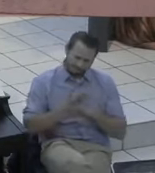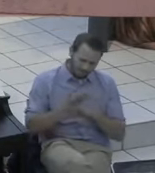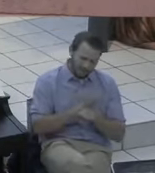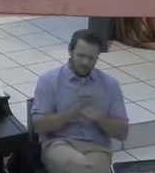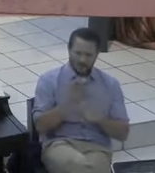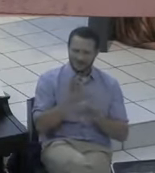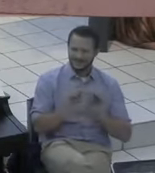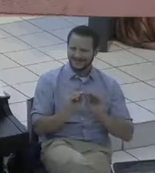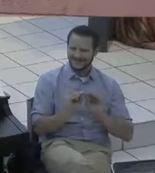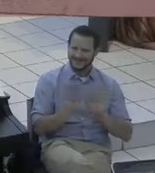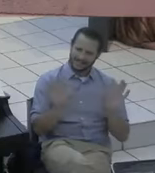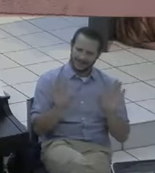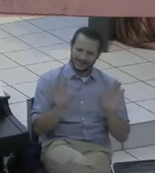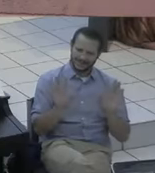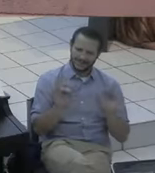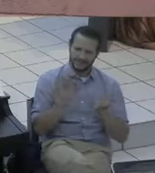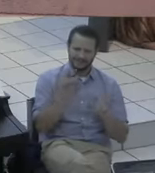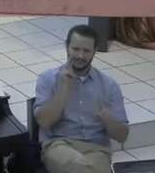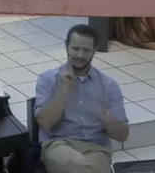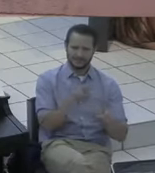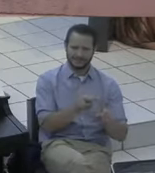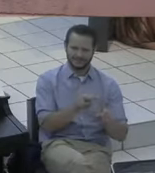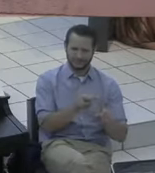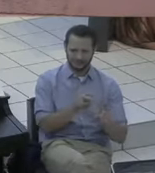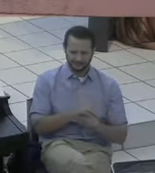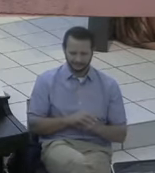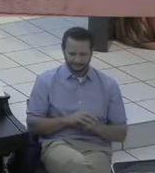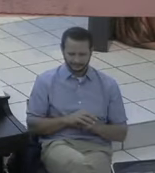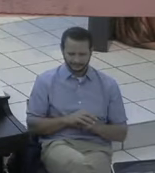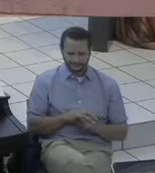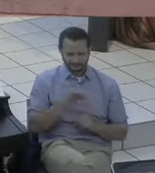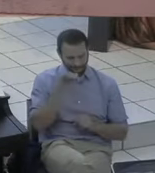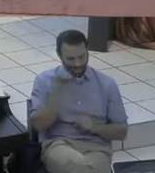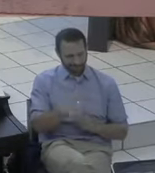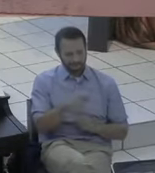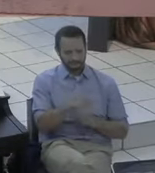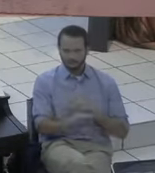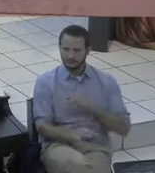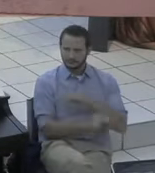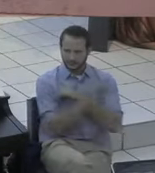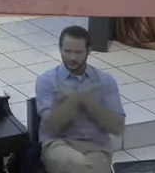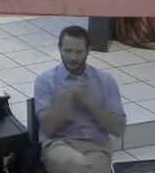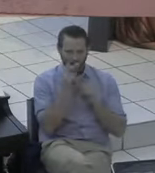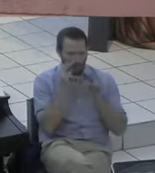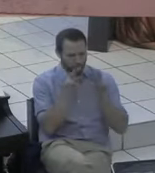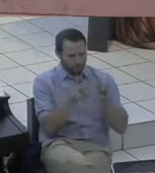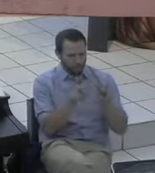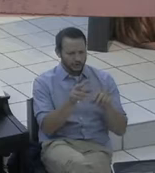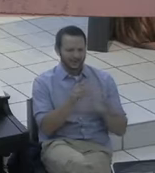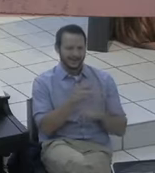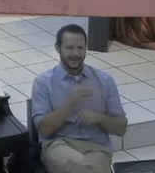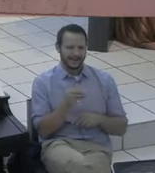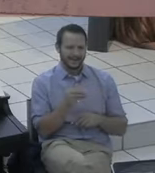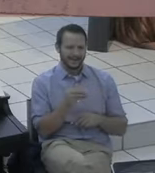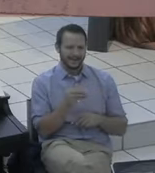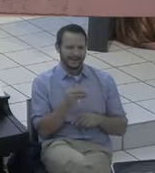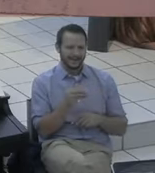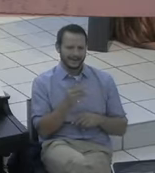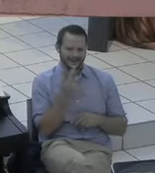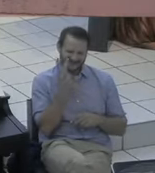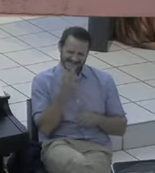clarity of perception, a dawning which you can truly observe degree by